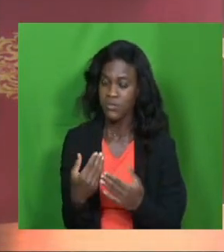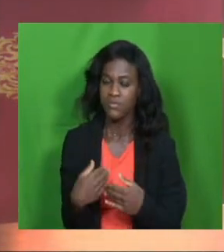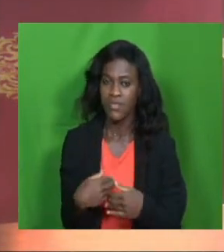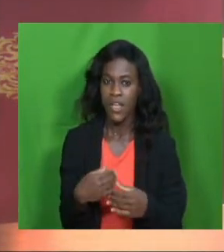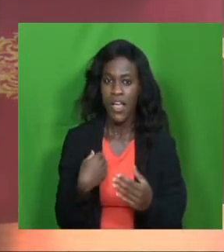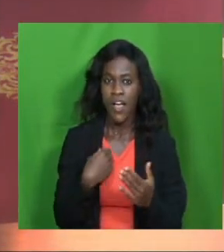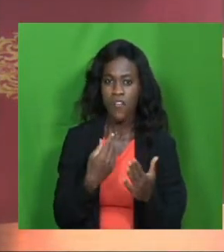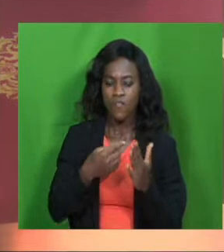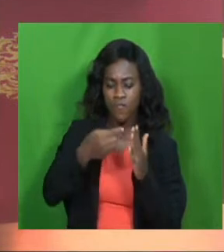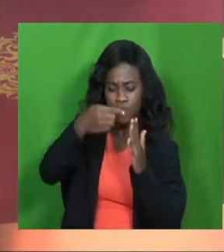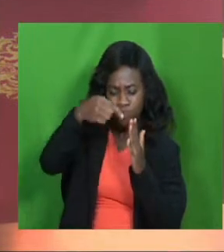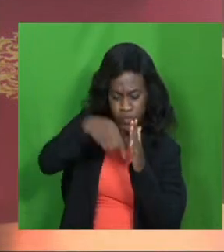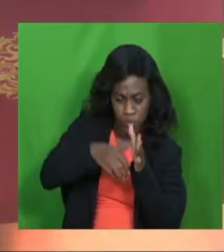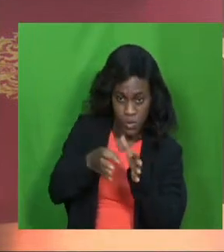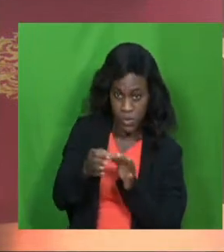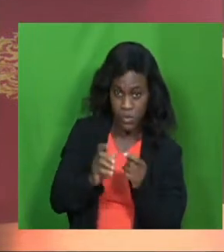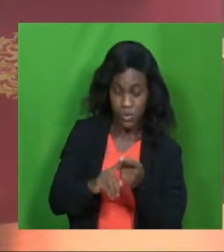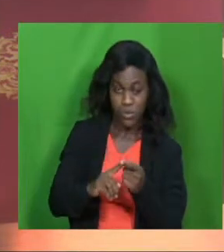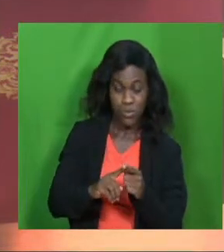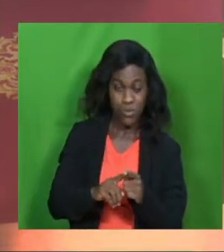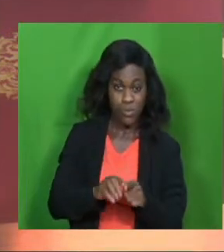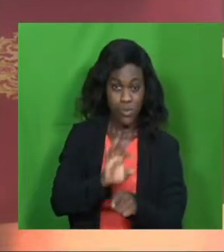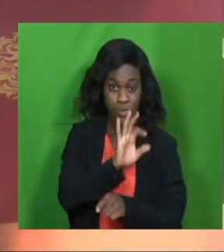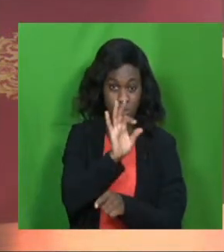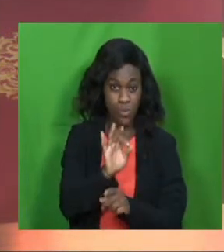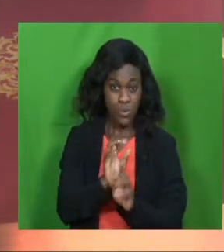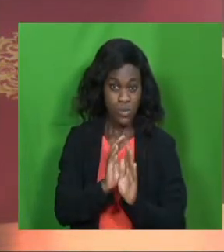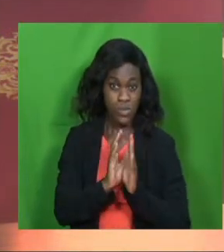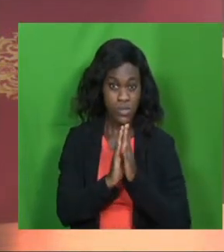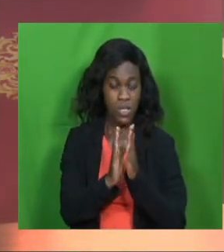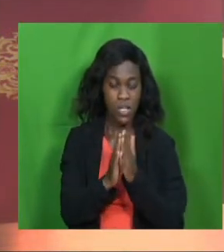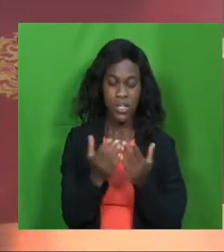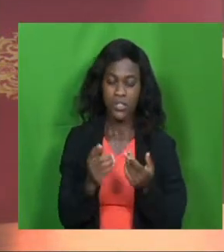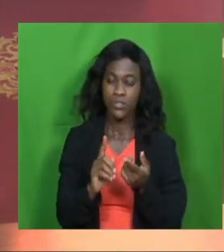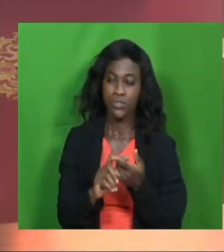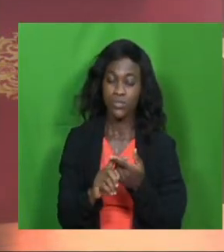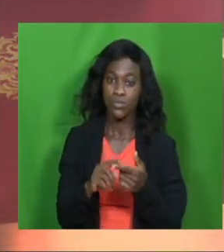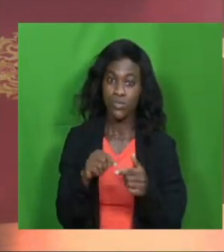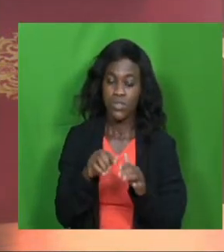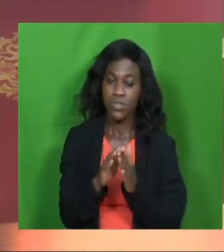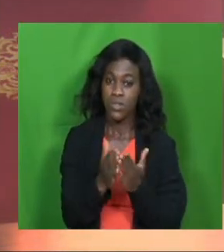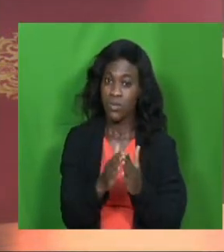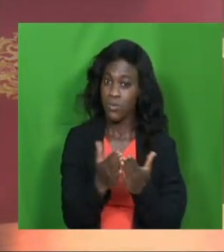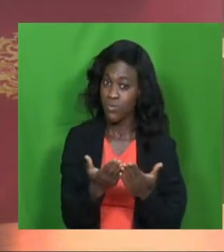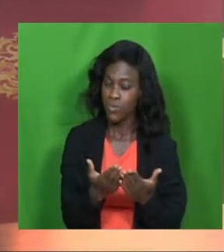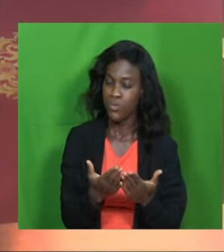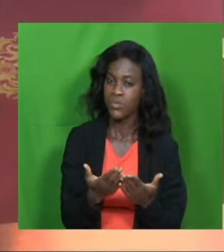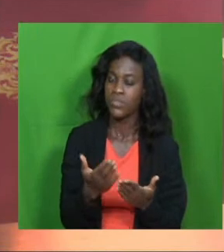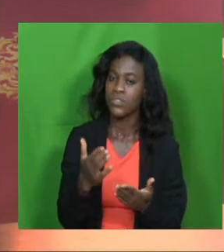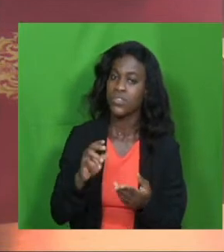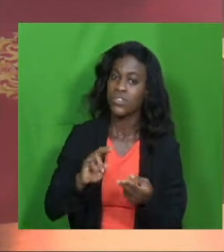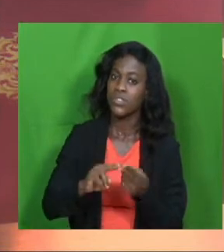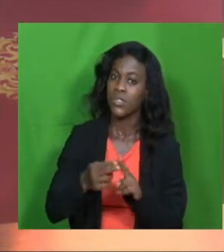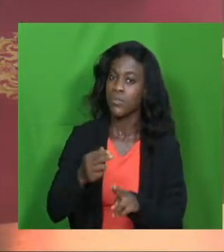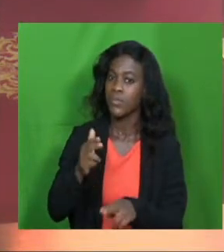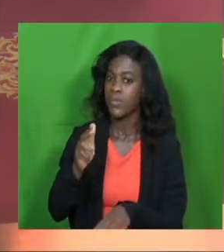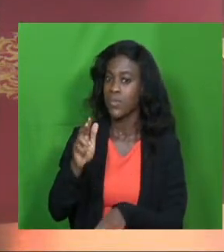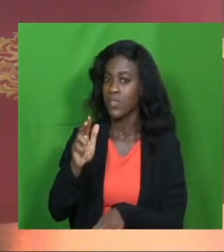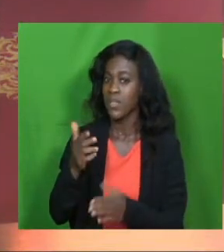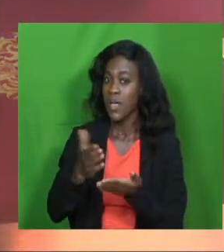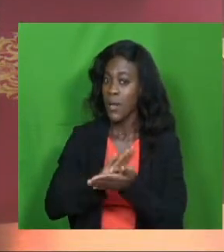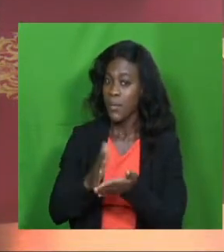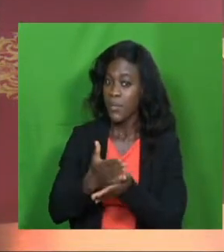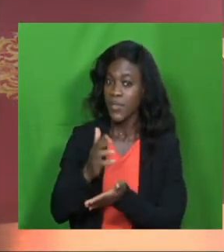answer to the question on page 36 of today's order paper, page